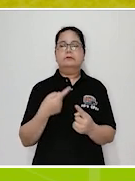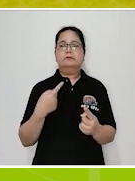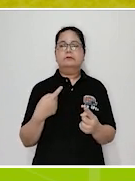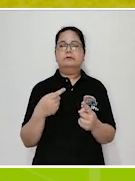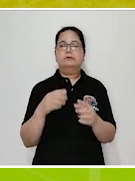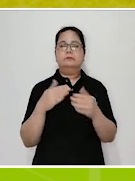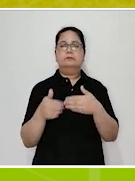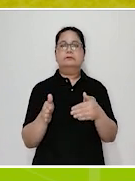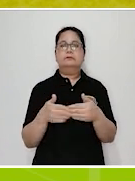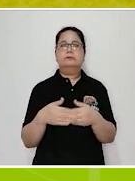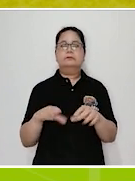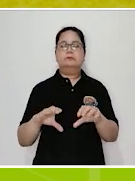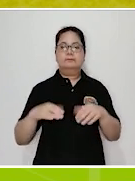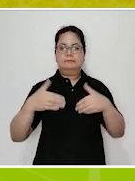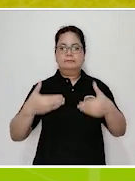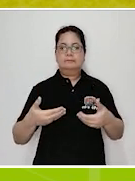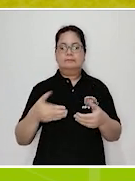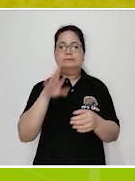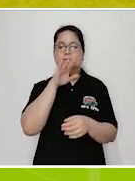chest.